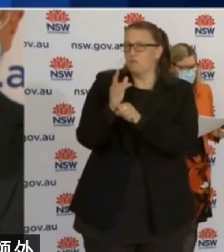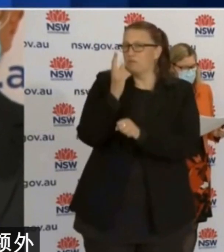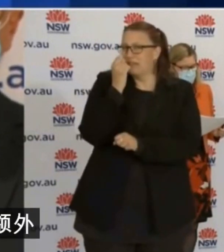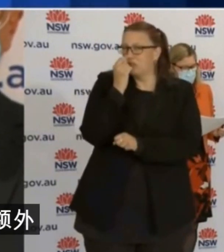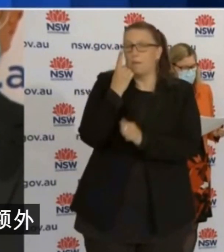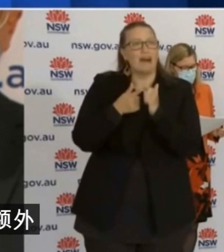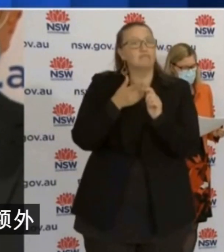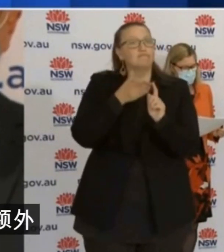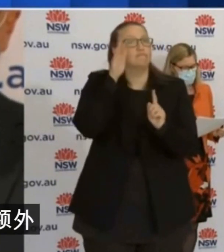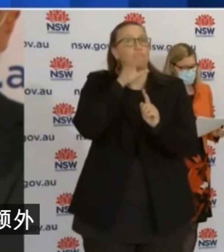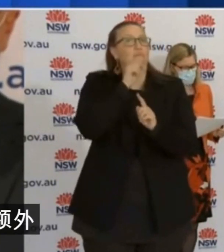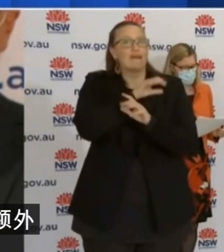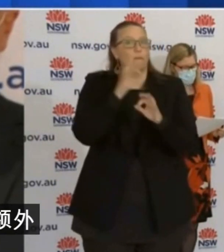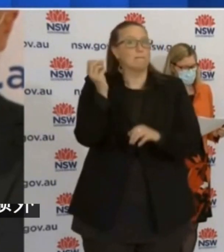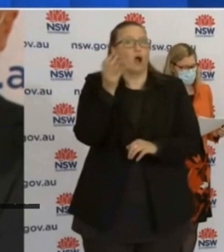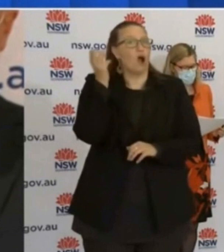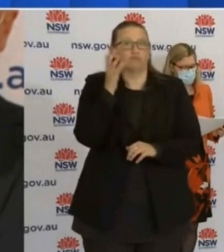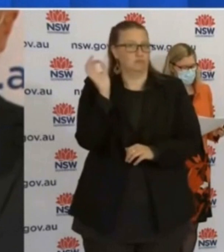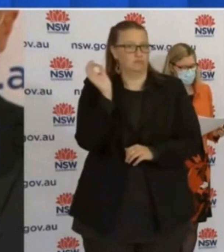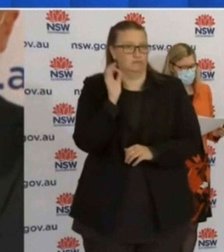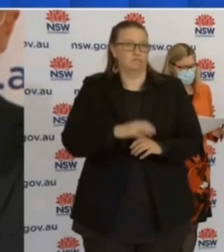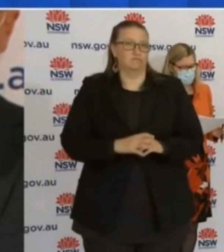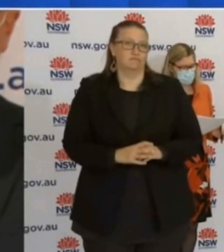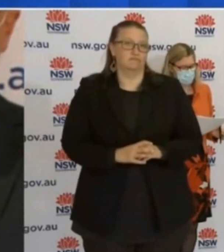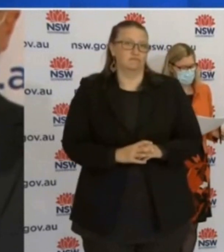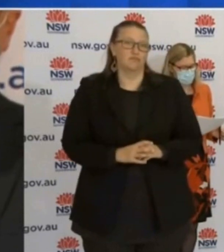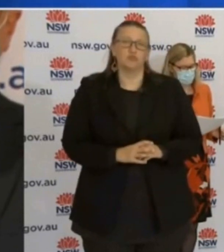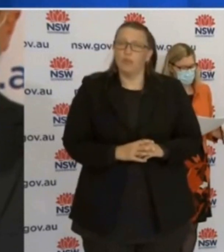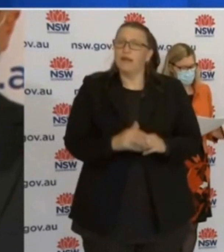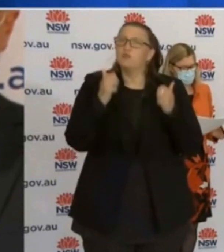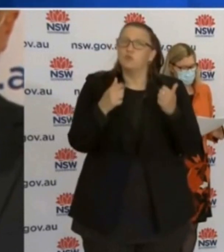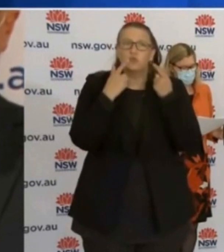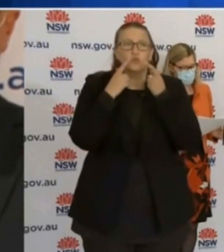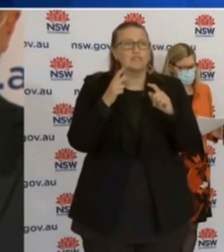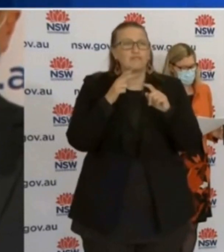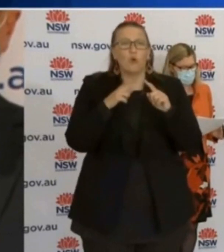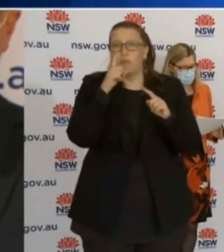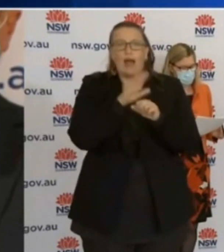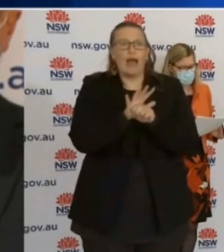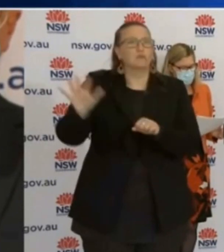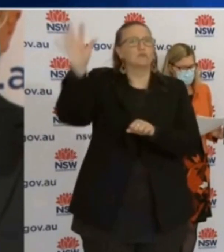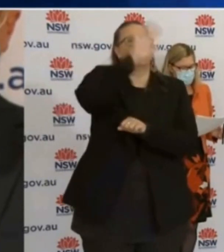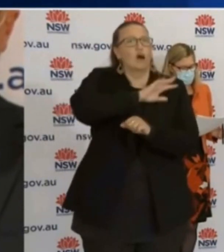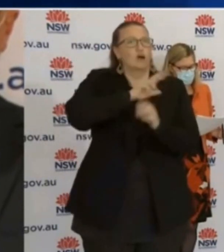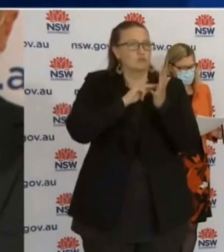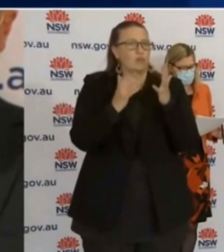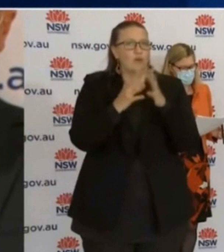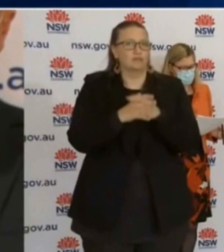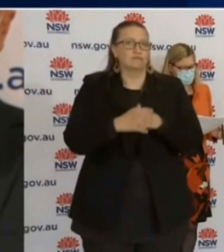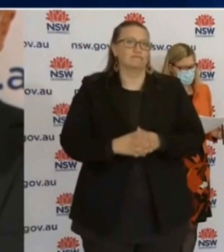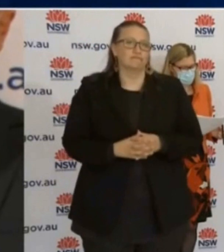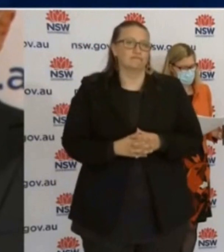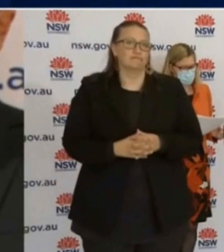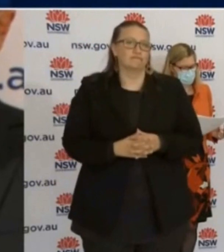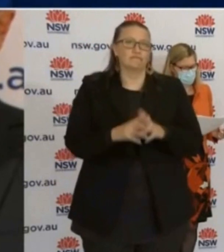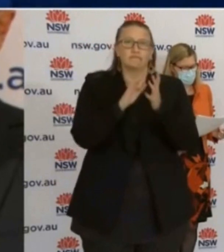extra cases at this stage, and potentially one other on the North Coast, but not related to the gentleman in Byron. Hunter has